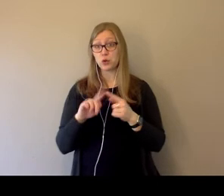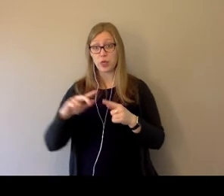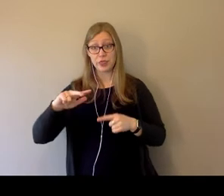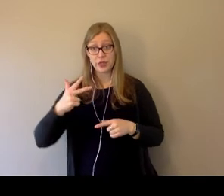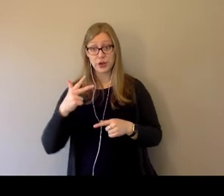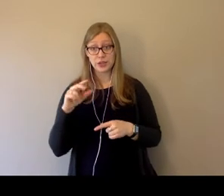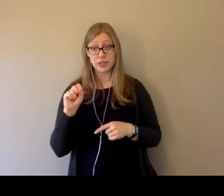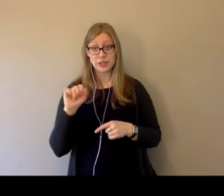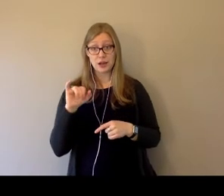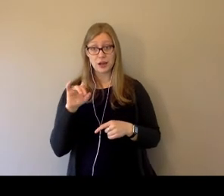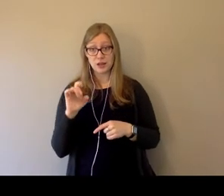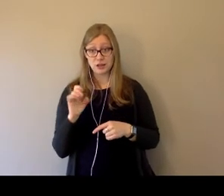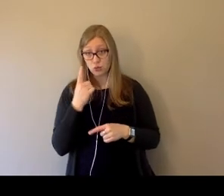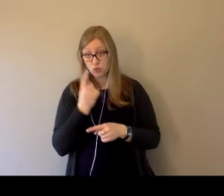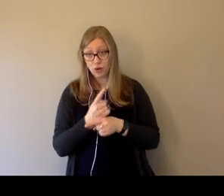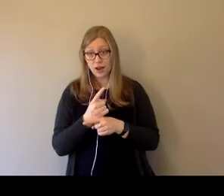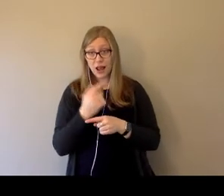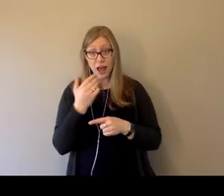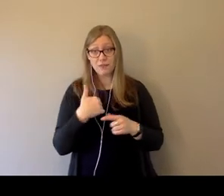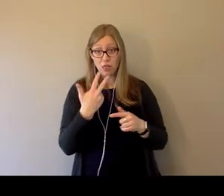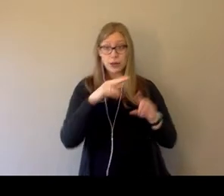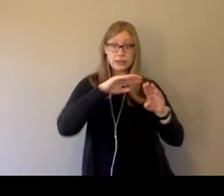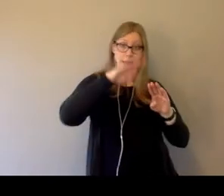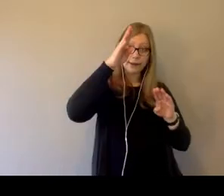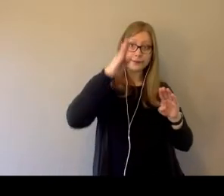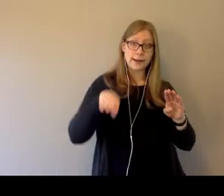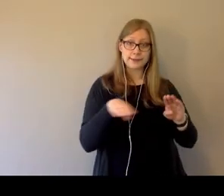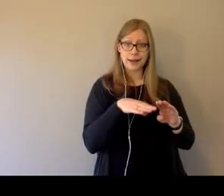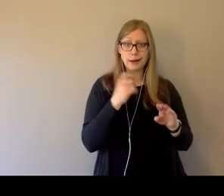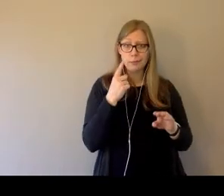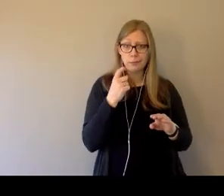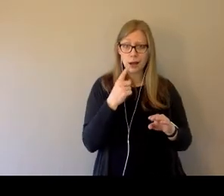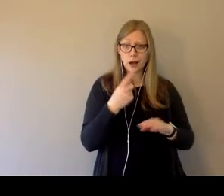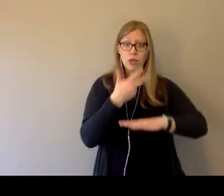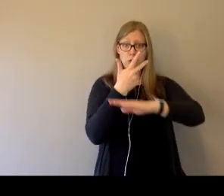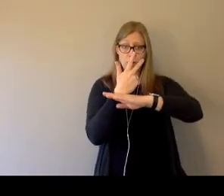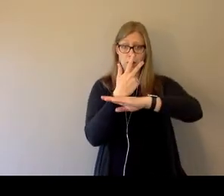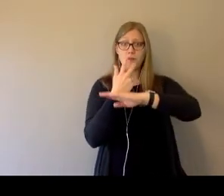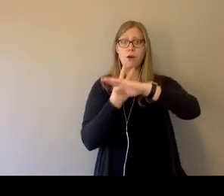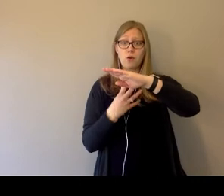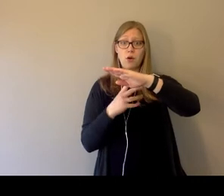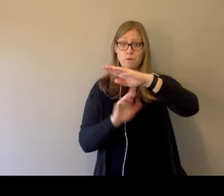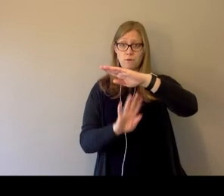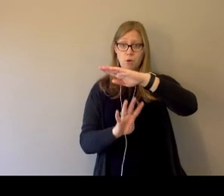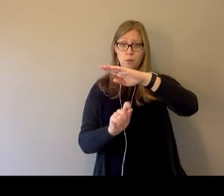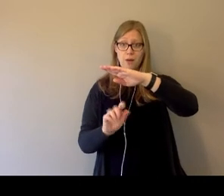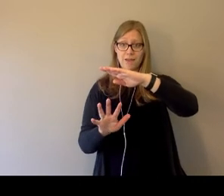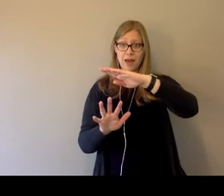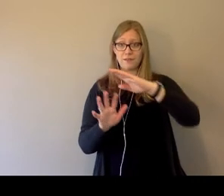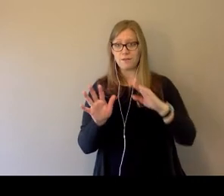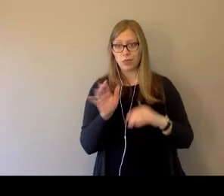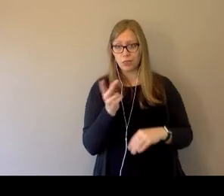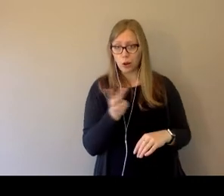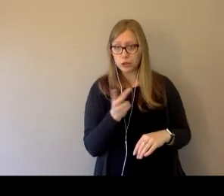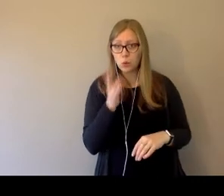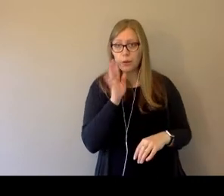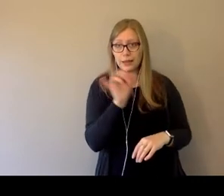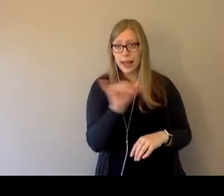sides, but these are the same. 3 over 4.5 is the same. So we know that's equal for sure. We're not sure